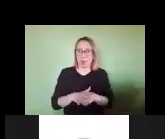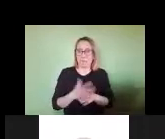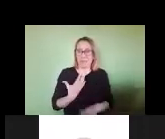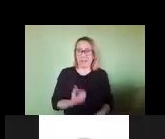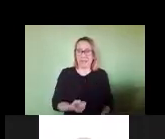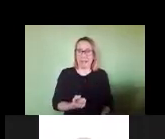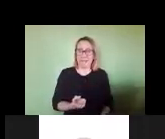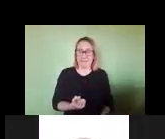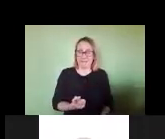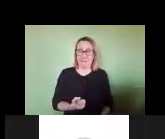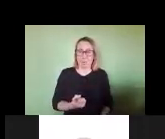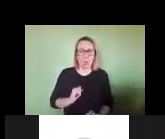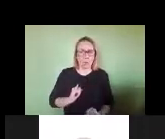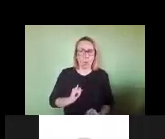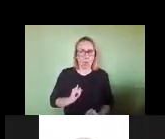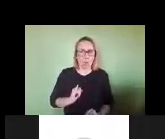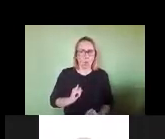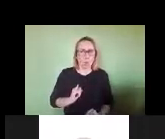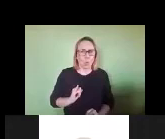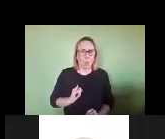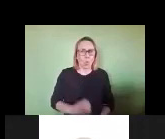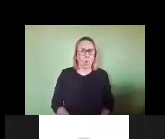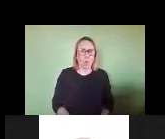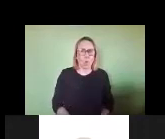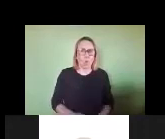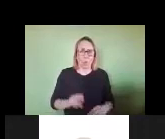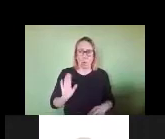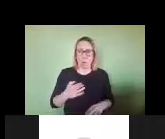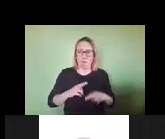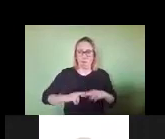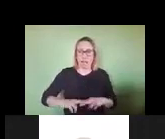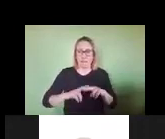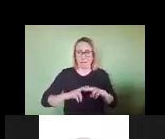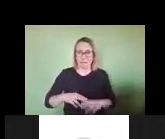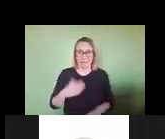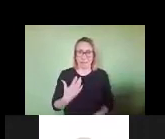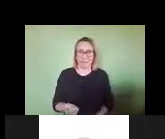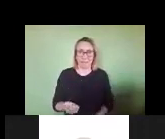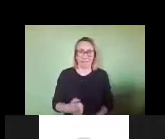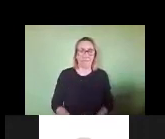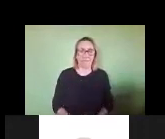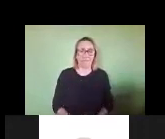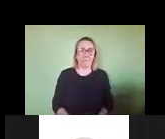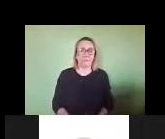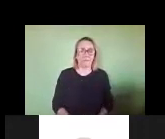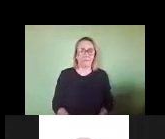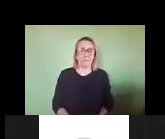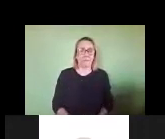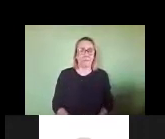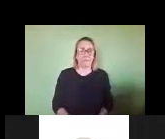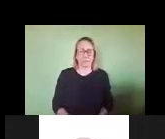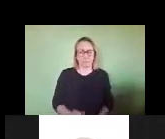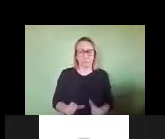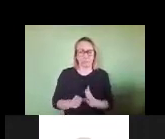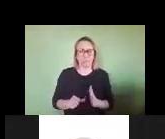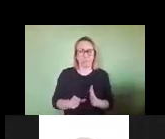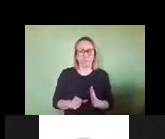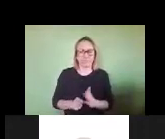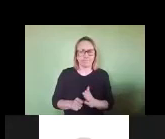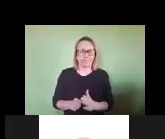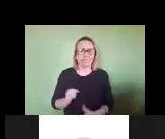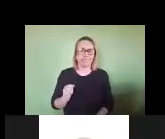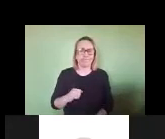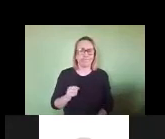well, John, didn't you? February, Fairmont, Yeah. the house. Oh, wow. It's been hard. So my